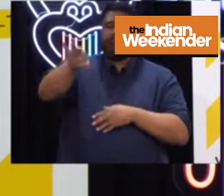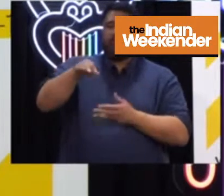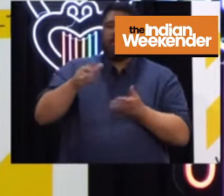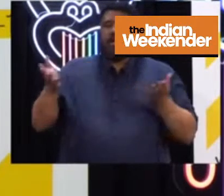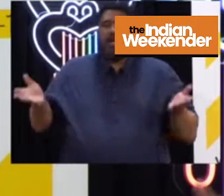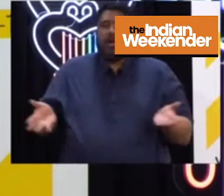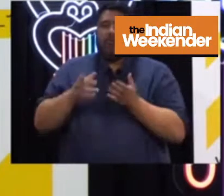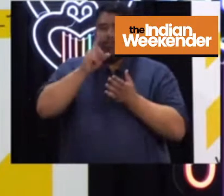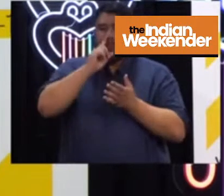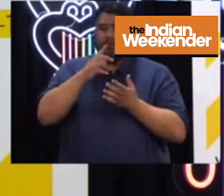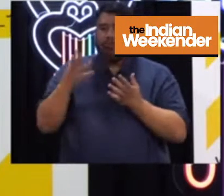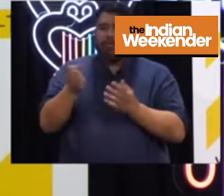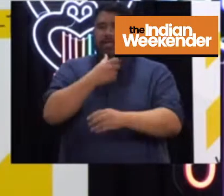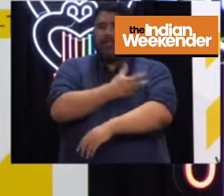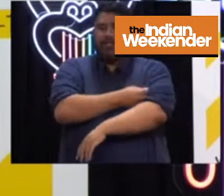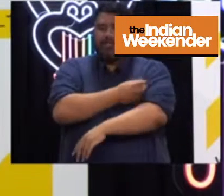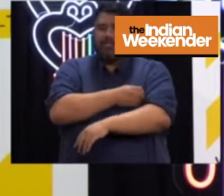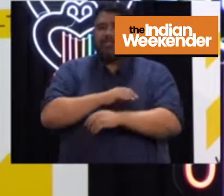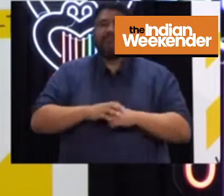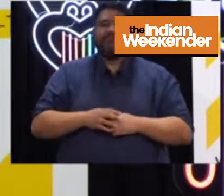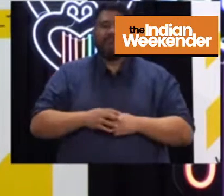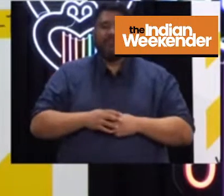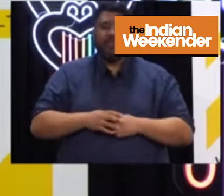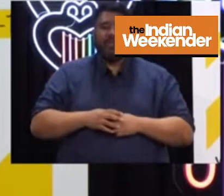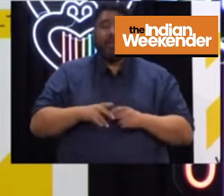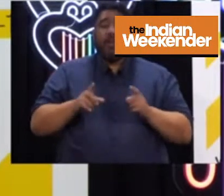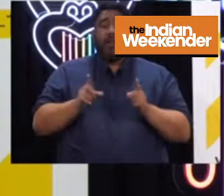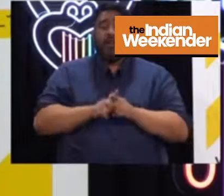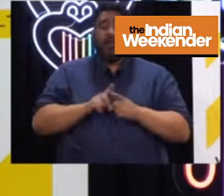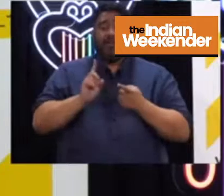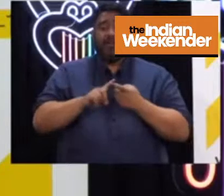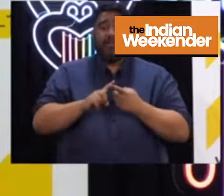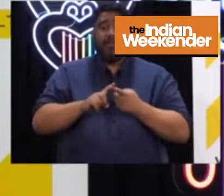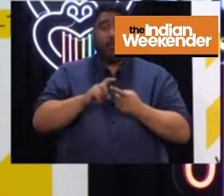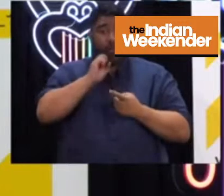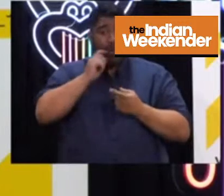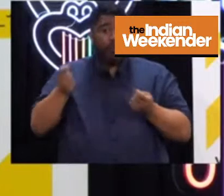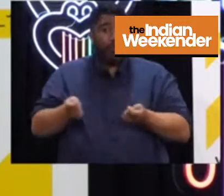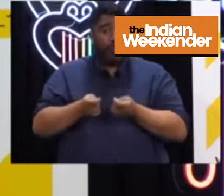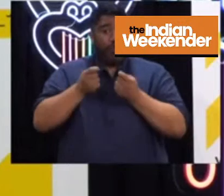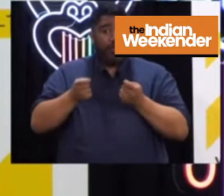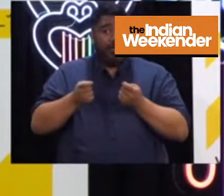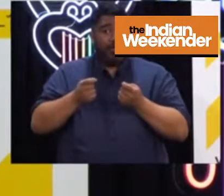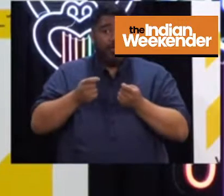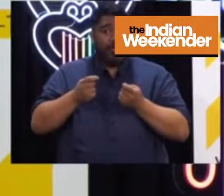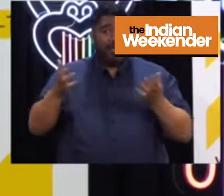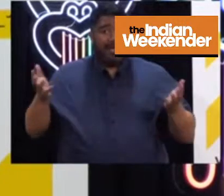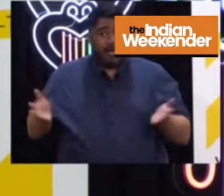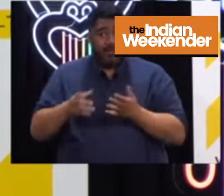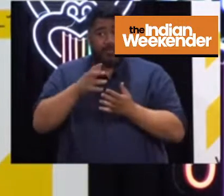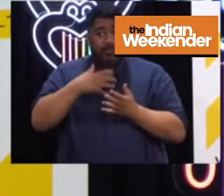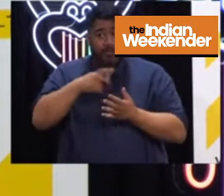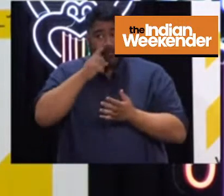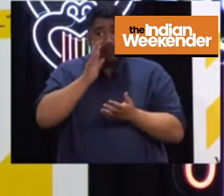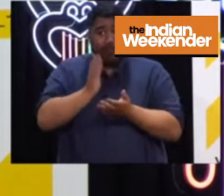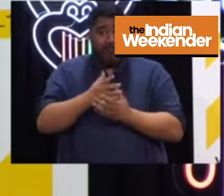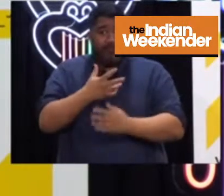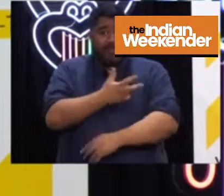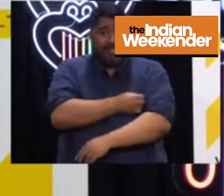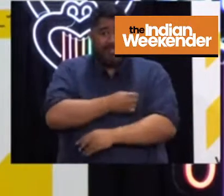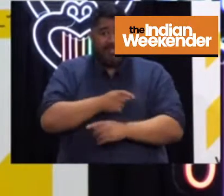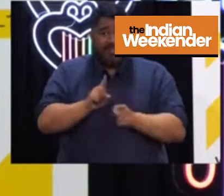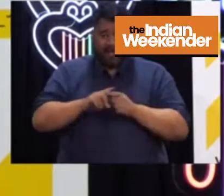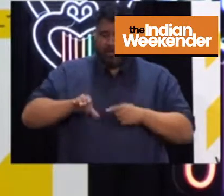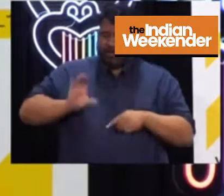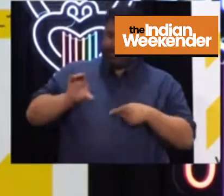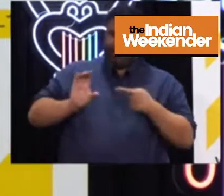know, major factor for me will be, does it work in bringing out more people to be vaccinated? And secondly, just making sure it's fair. You don't want a situation